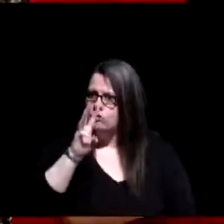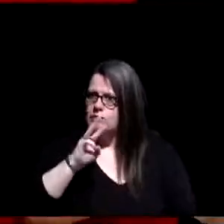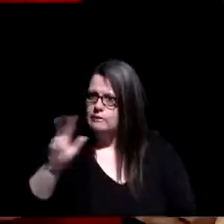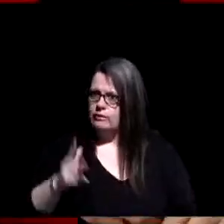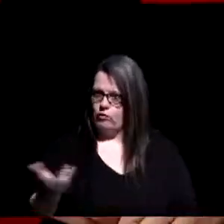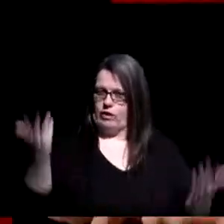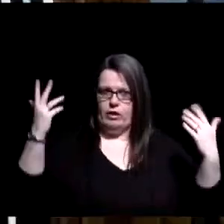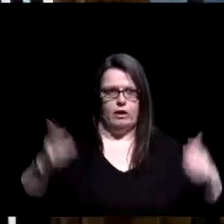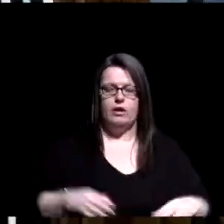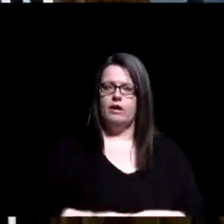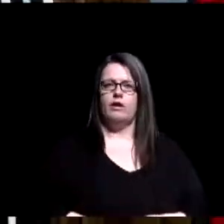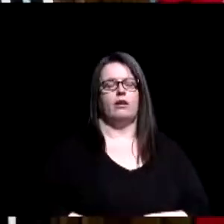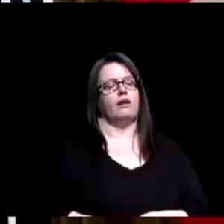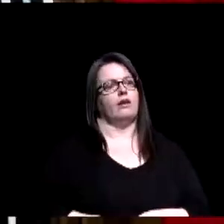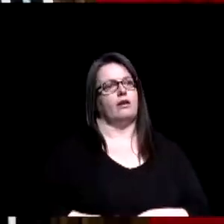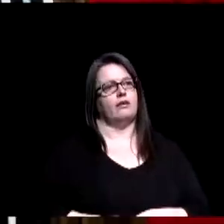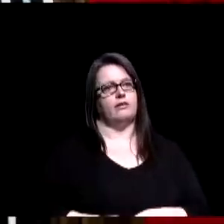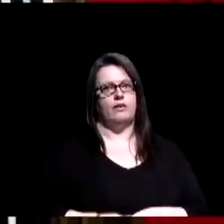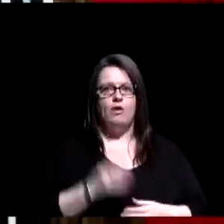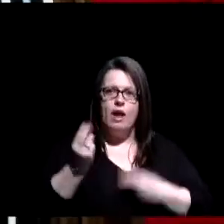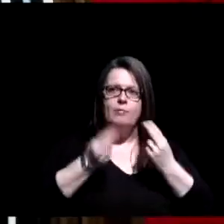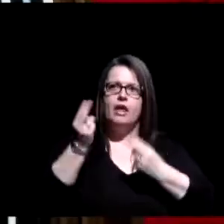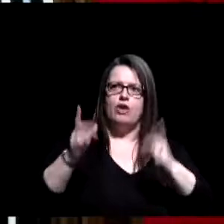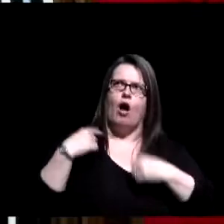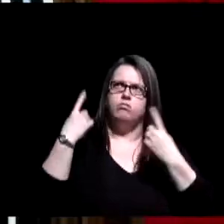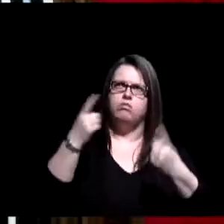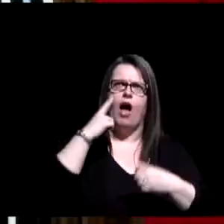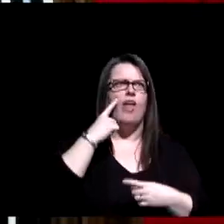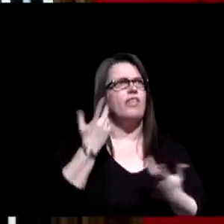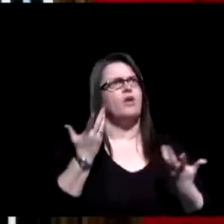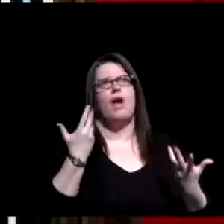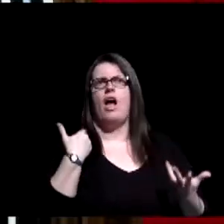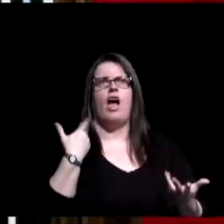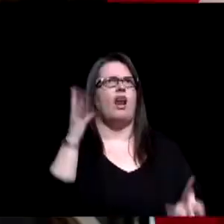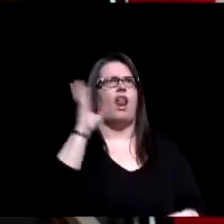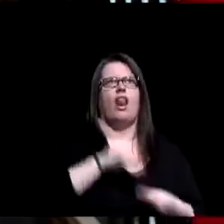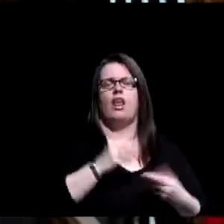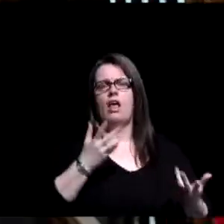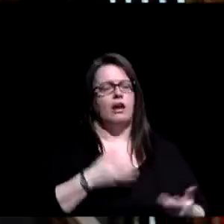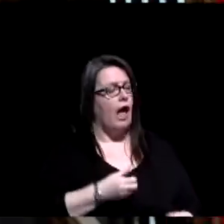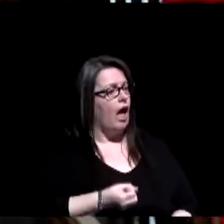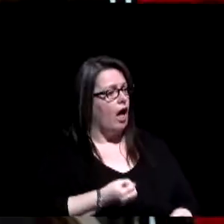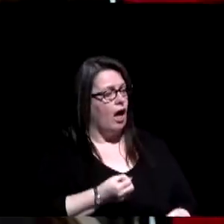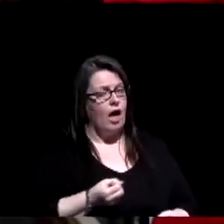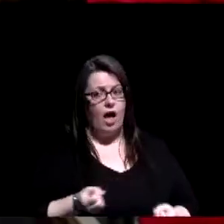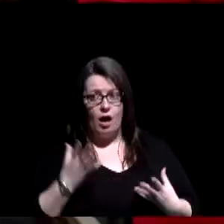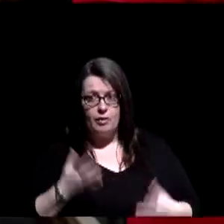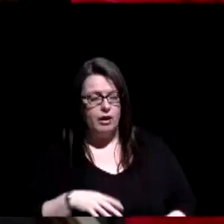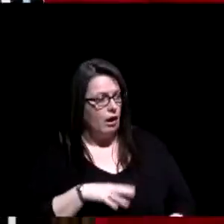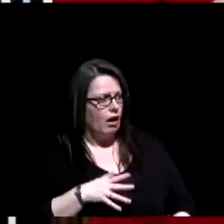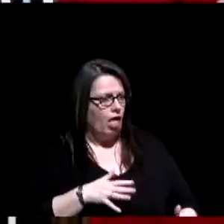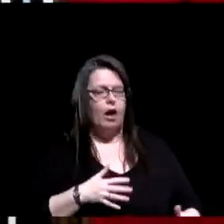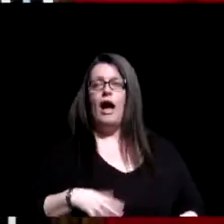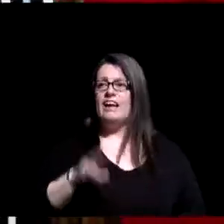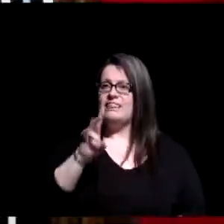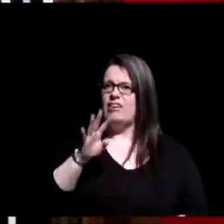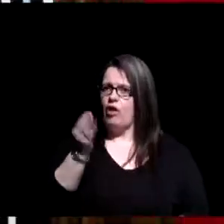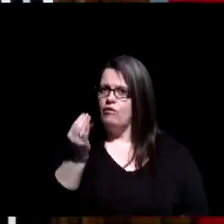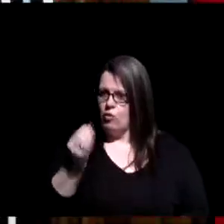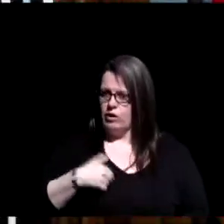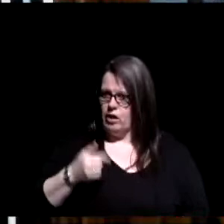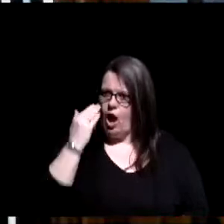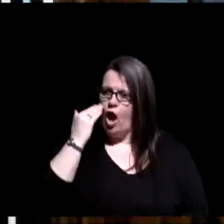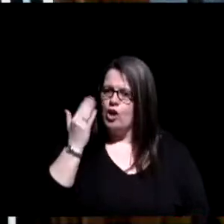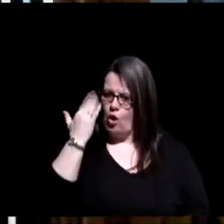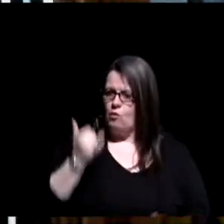Kevin. Nominations to date. I think we've had, how many, Kevin? I think 714, I can tell you that. And you know how I know? Because